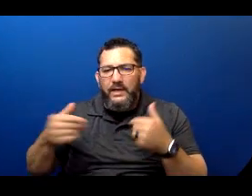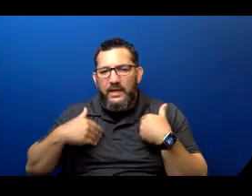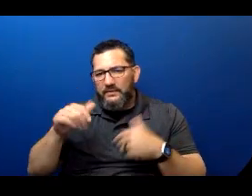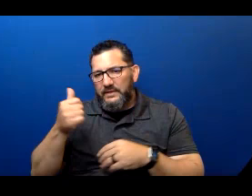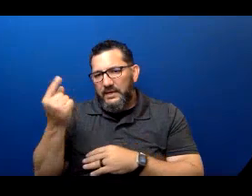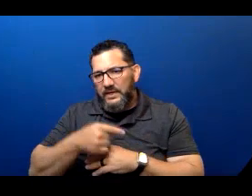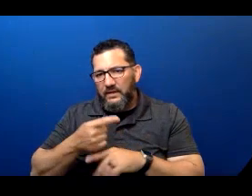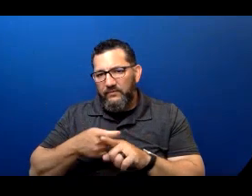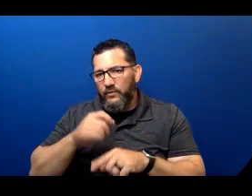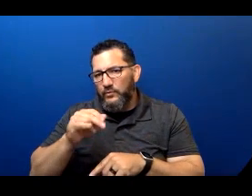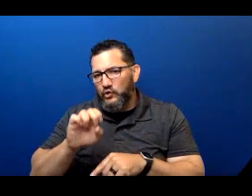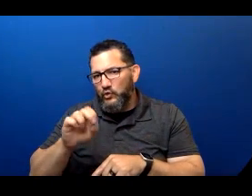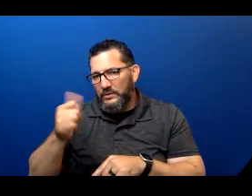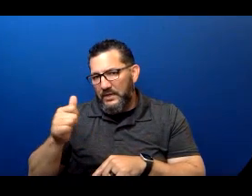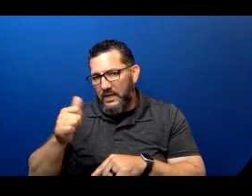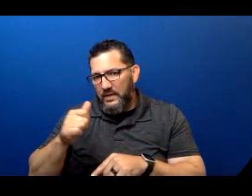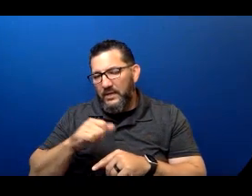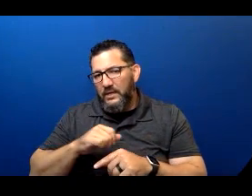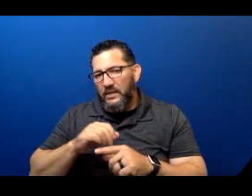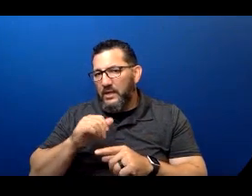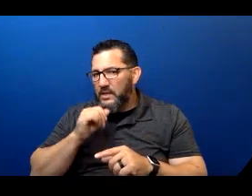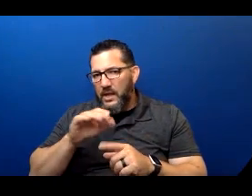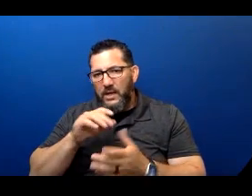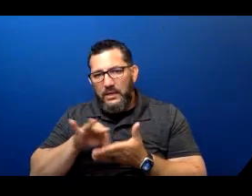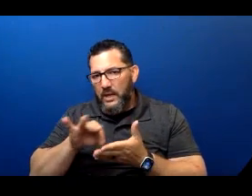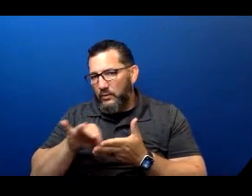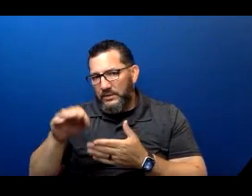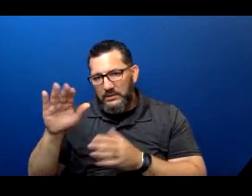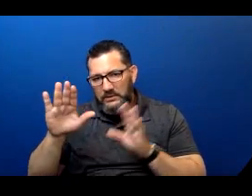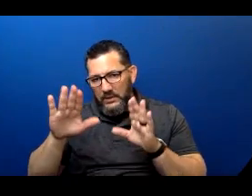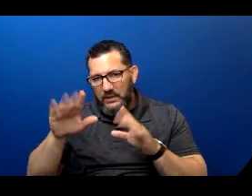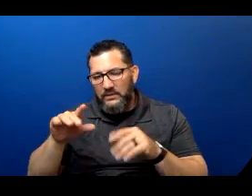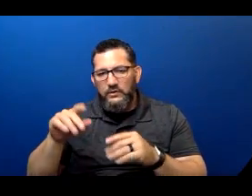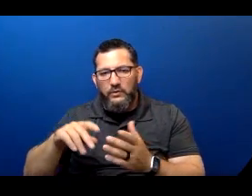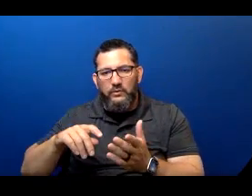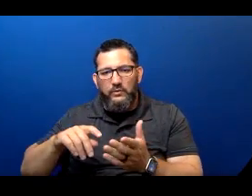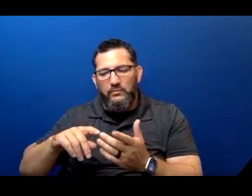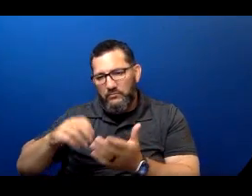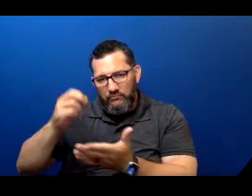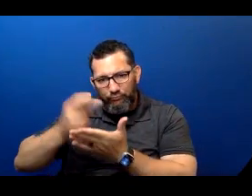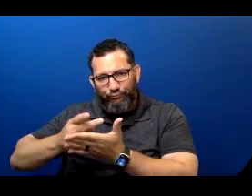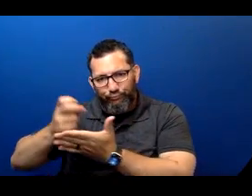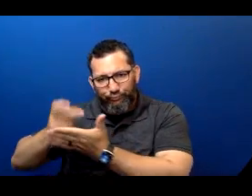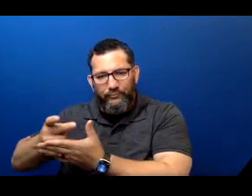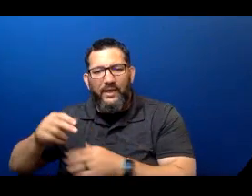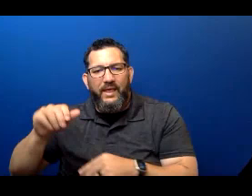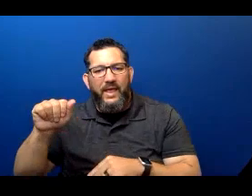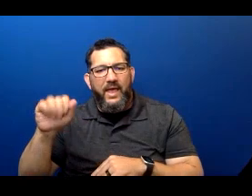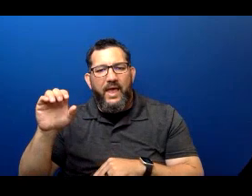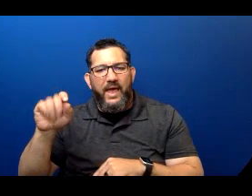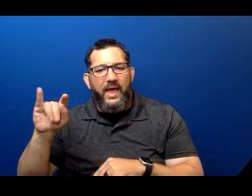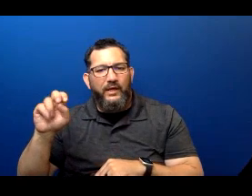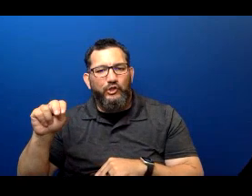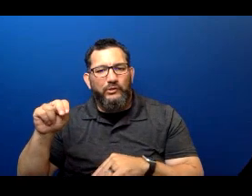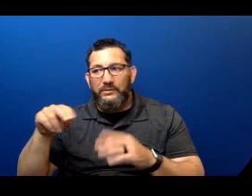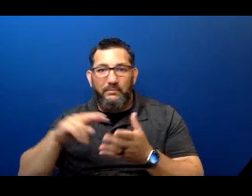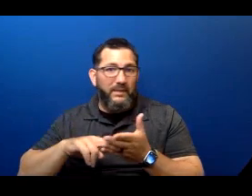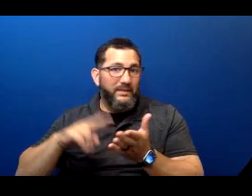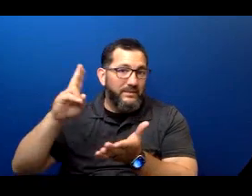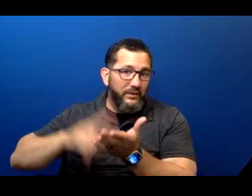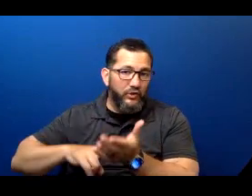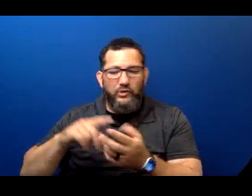from June 10th, with the exception of Sundays, to action those bills. And actioning could be a signature, a